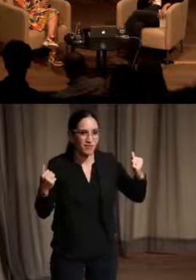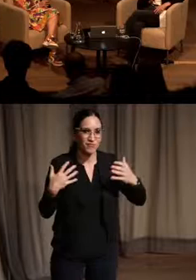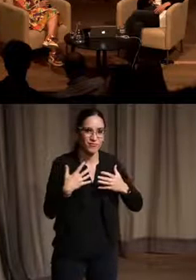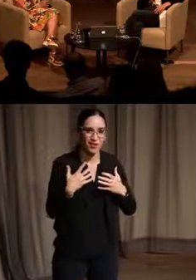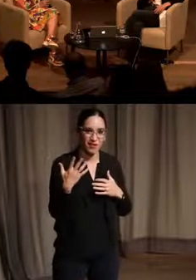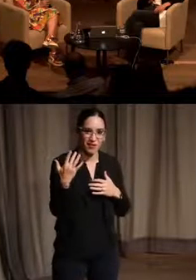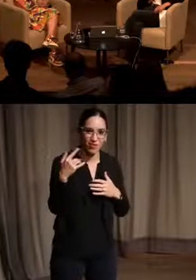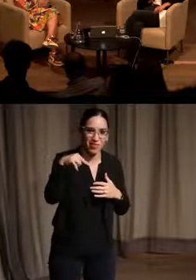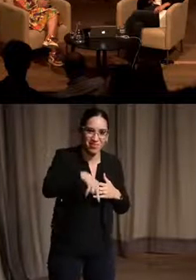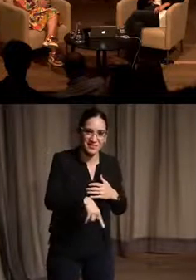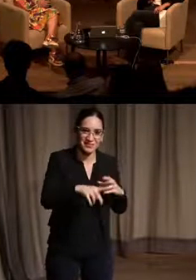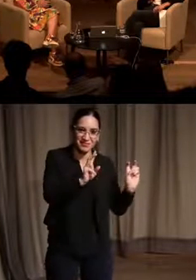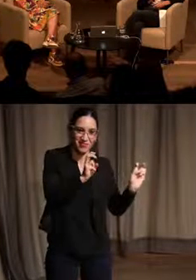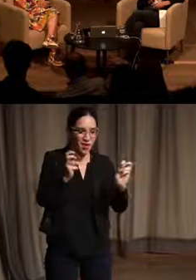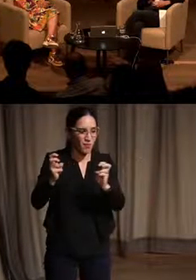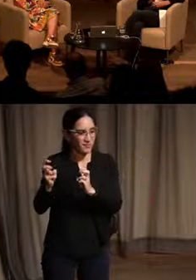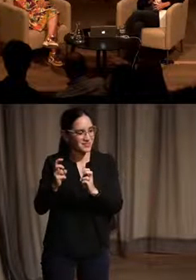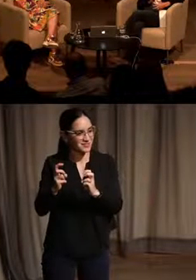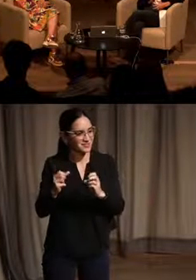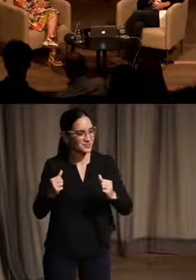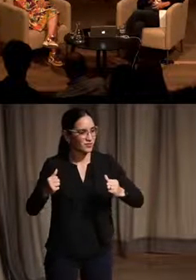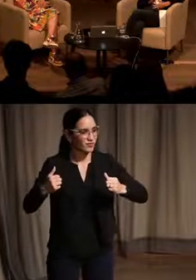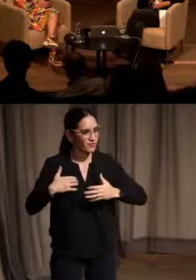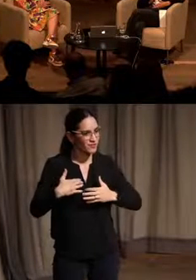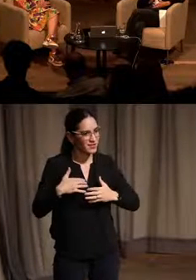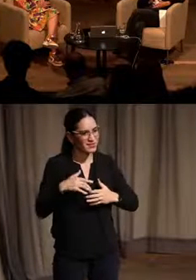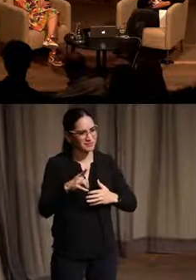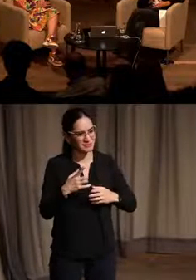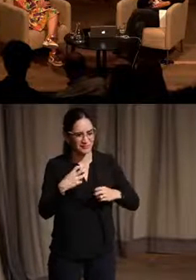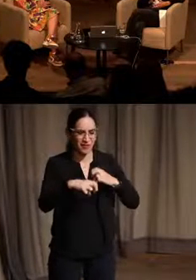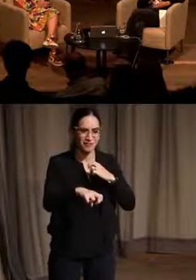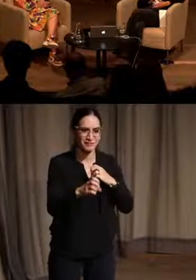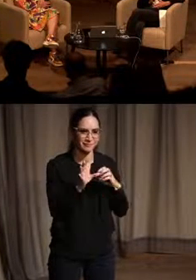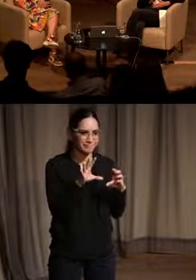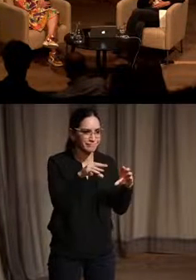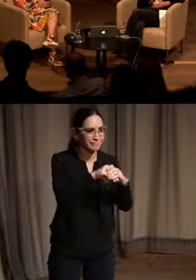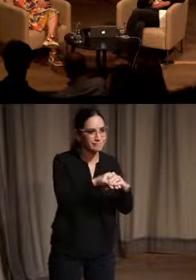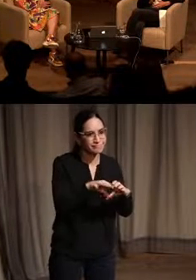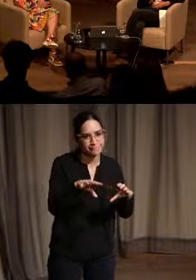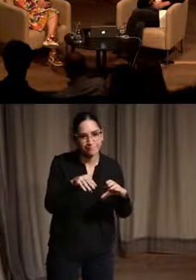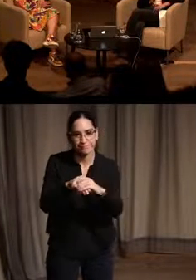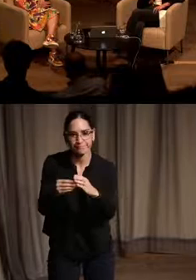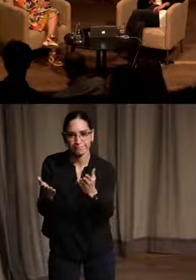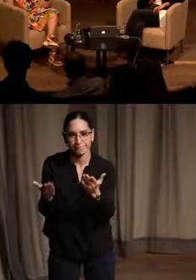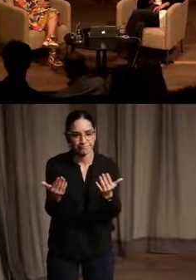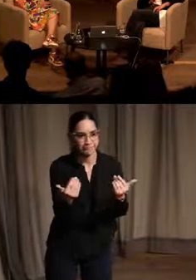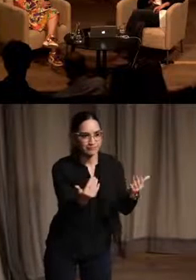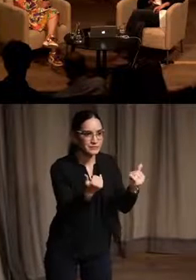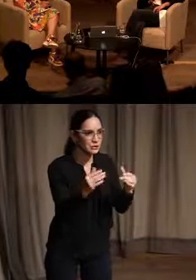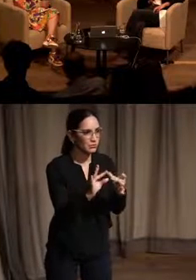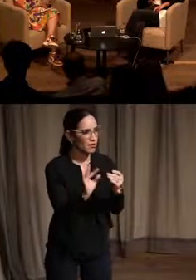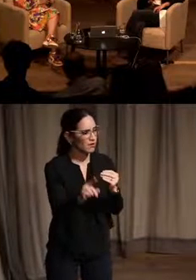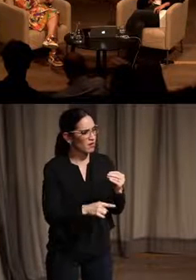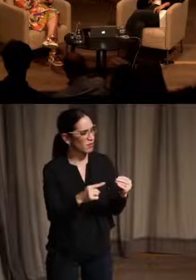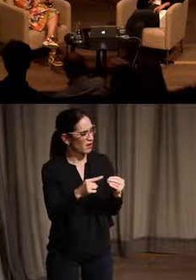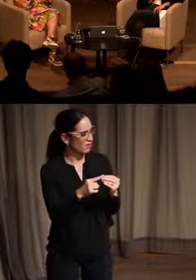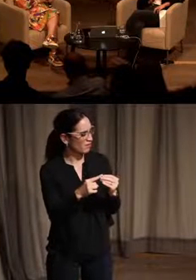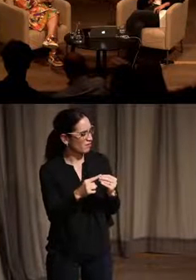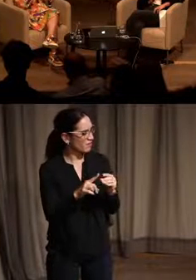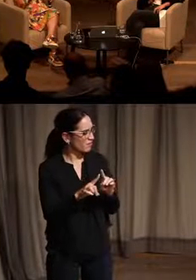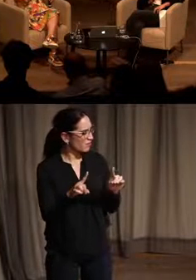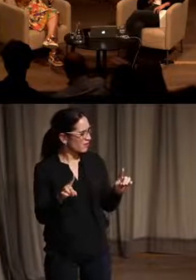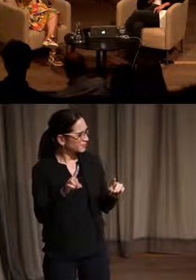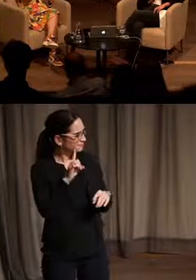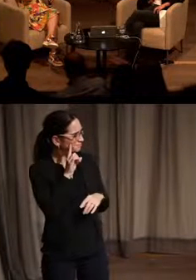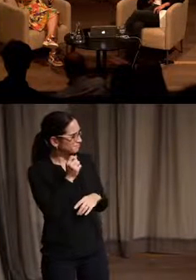this issue. And it's hard to be inclusive when talking about these things too sometimes. But at the same time,